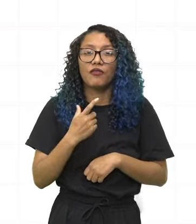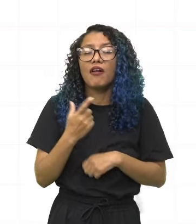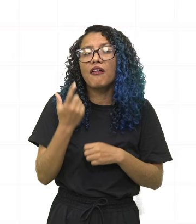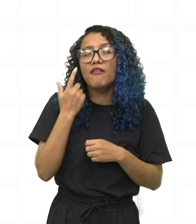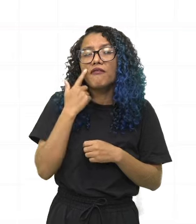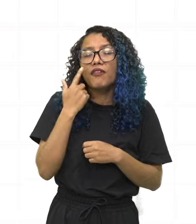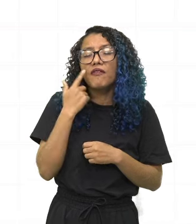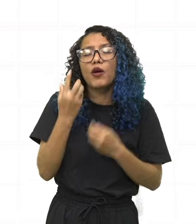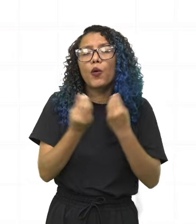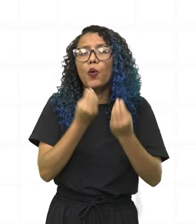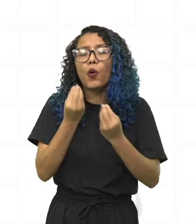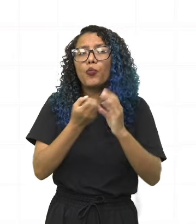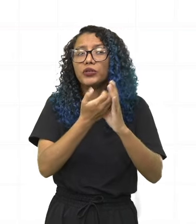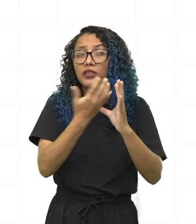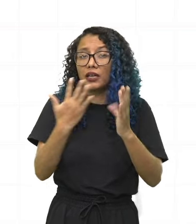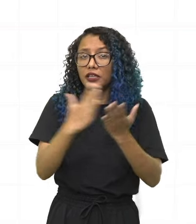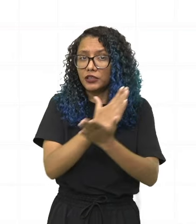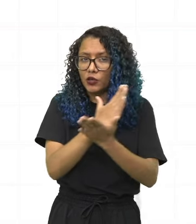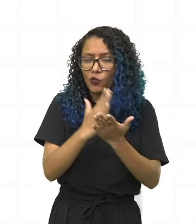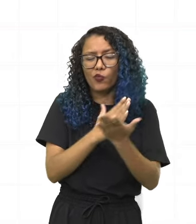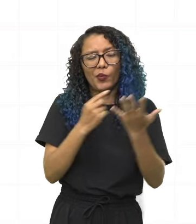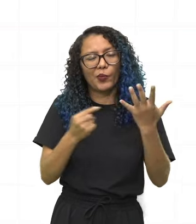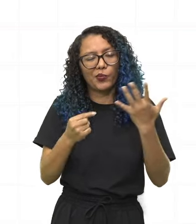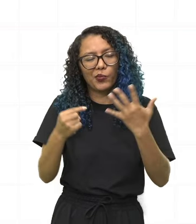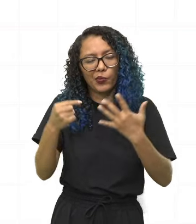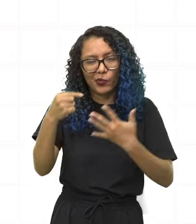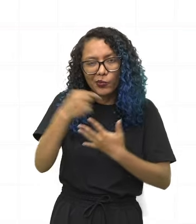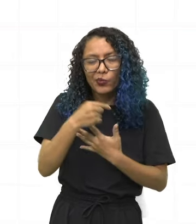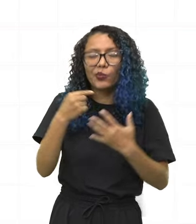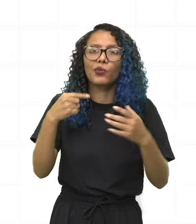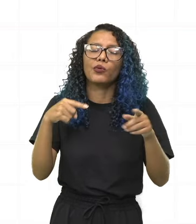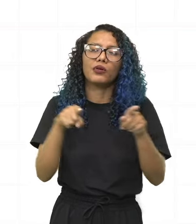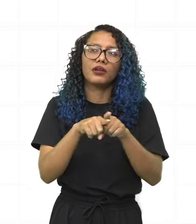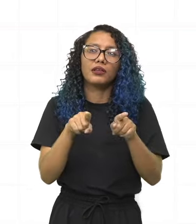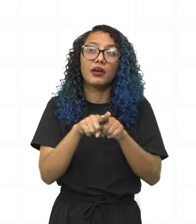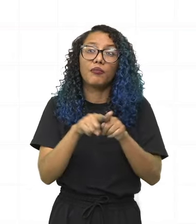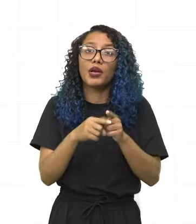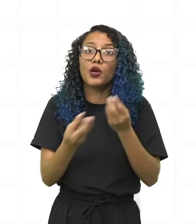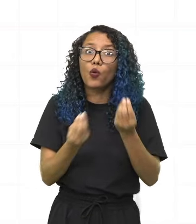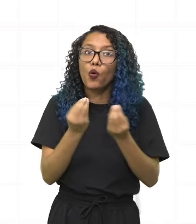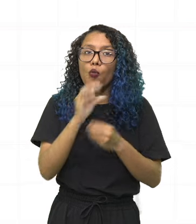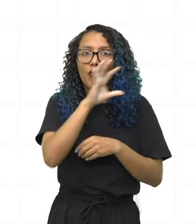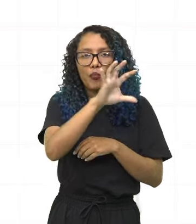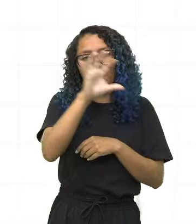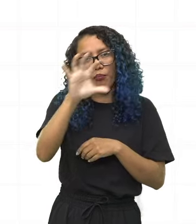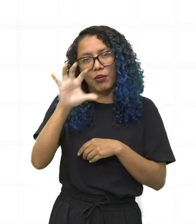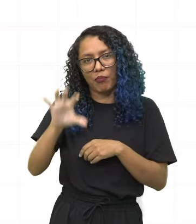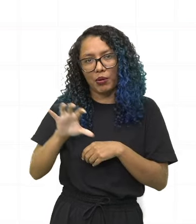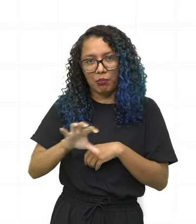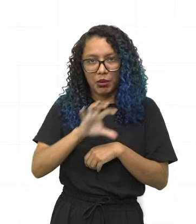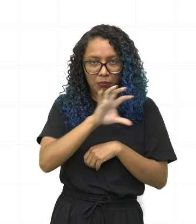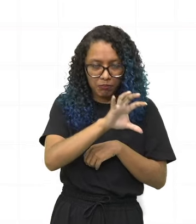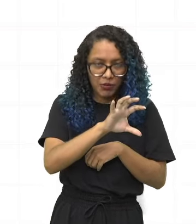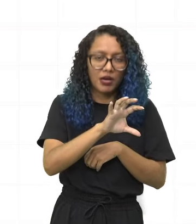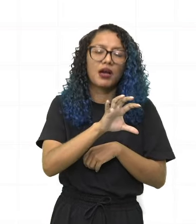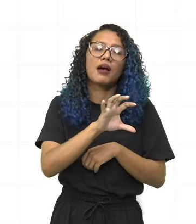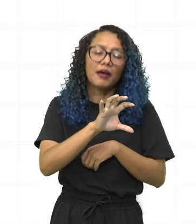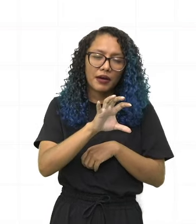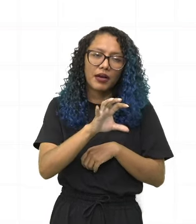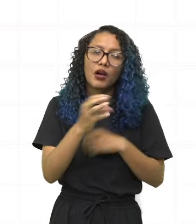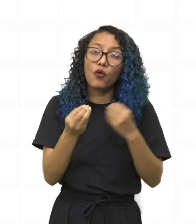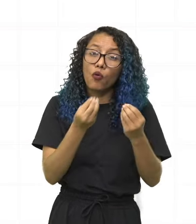of some of them. We will also observe some of the regions, which is the